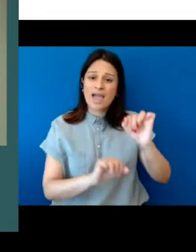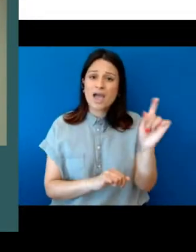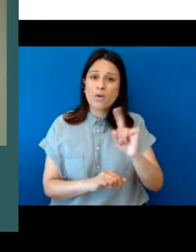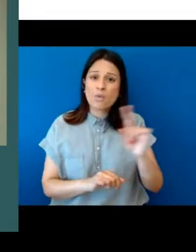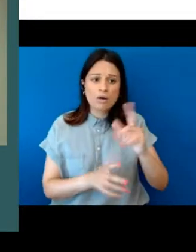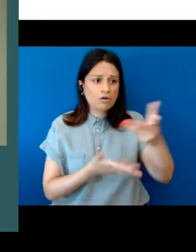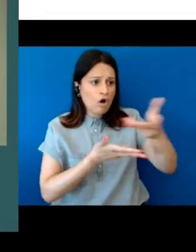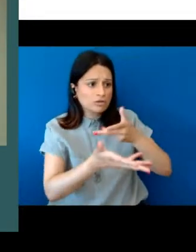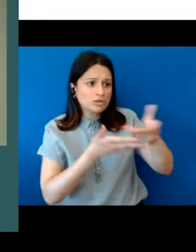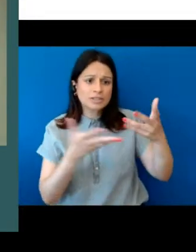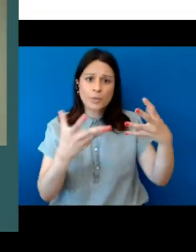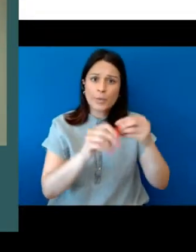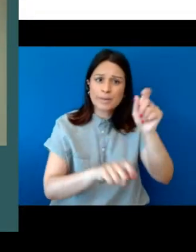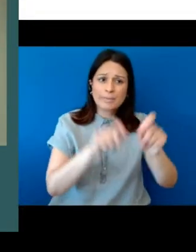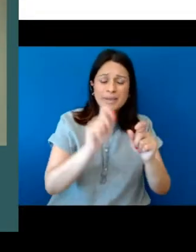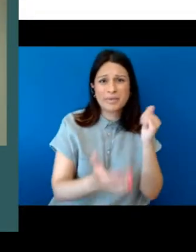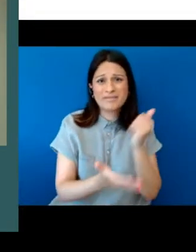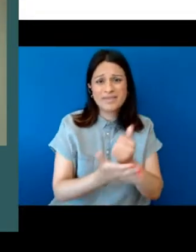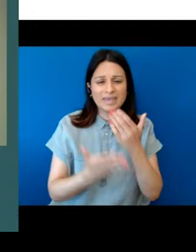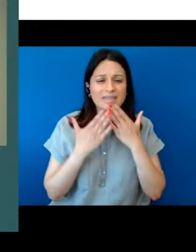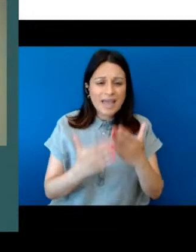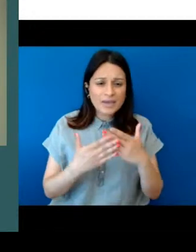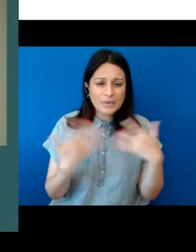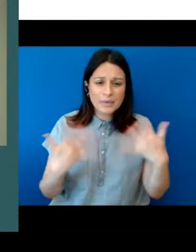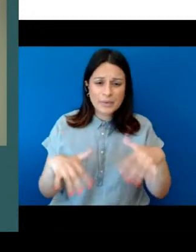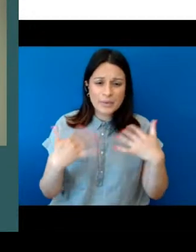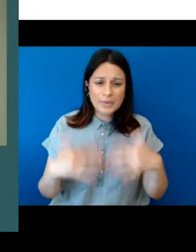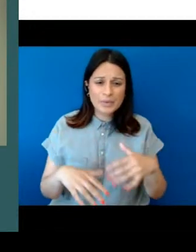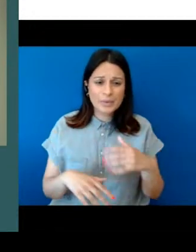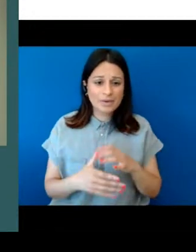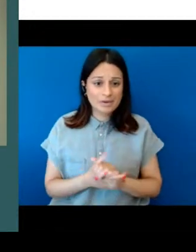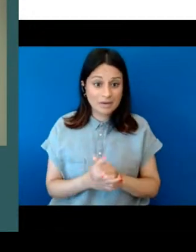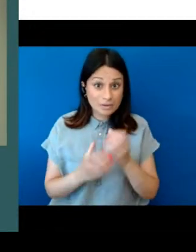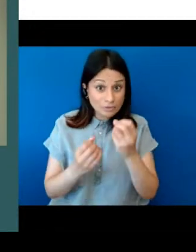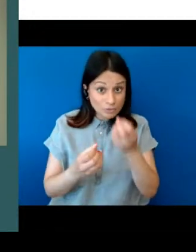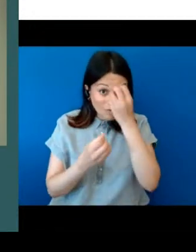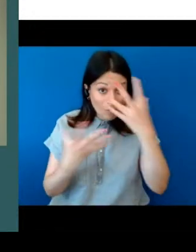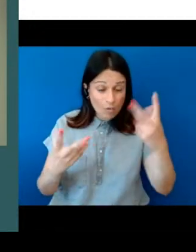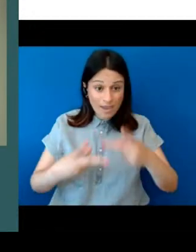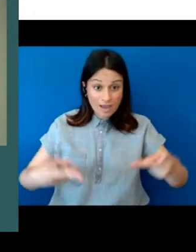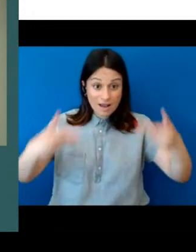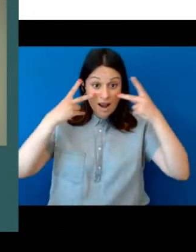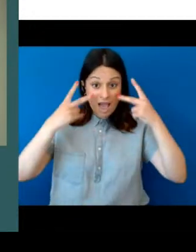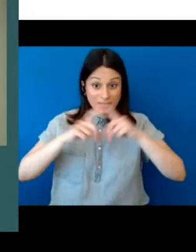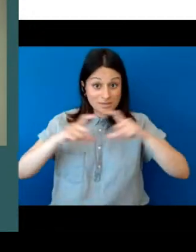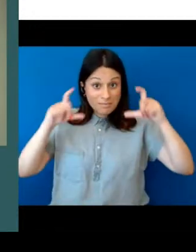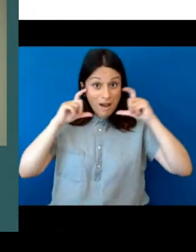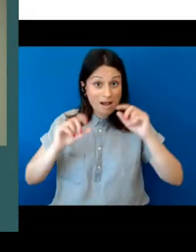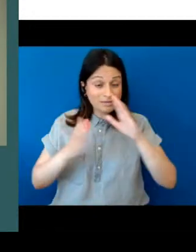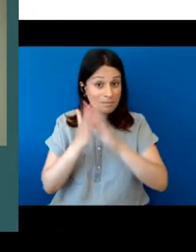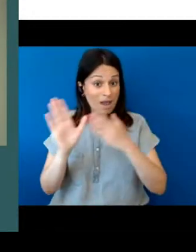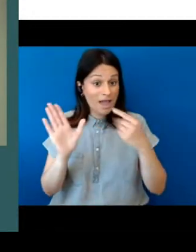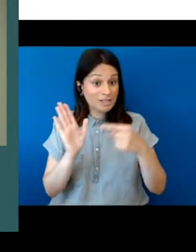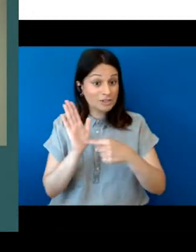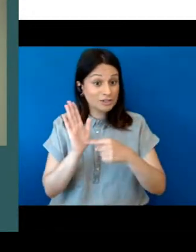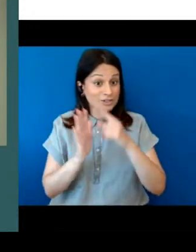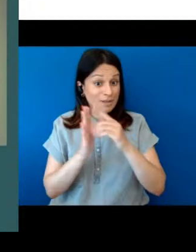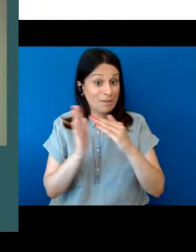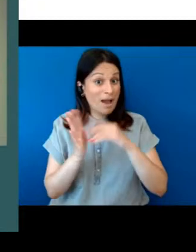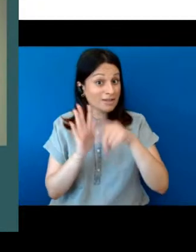that's fantastic. Thank you very much, Glenys. Don't forget the Michael Jackson look. Bye.